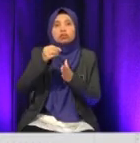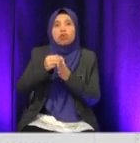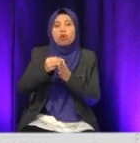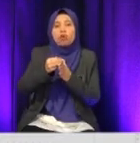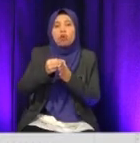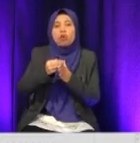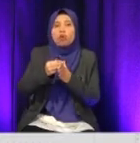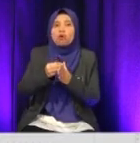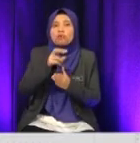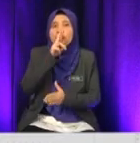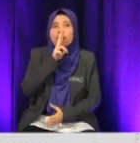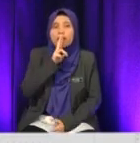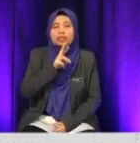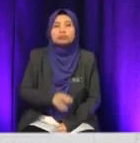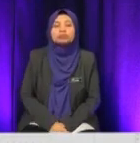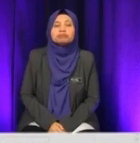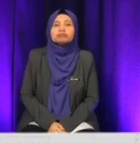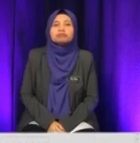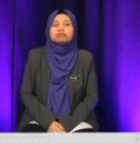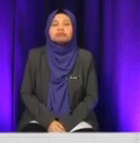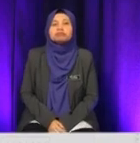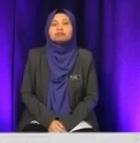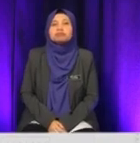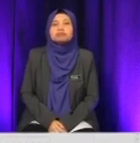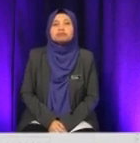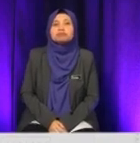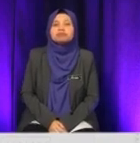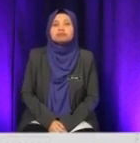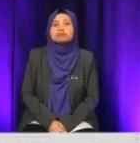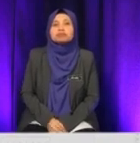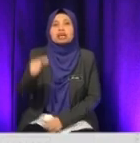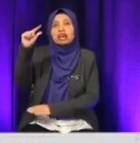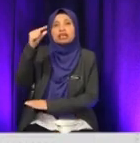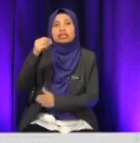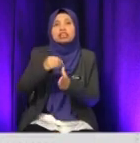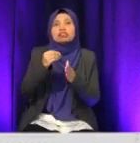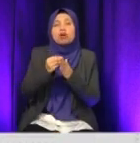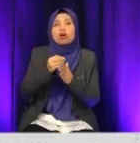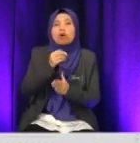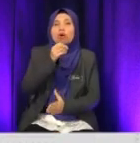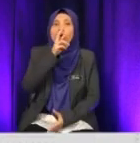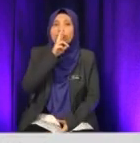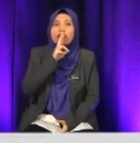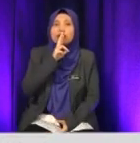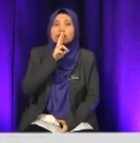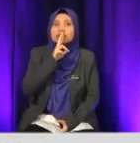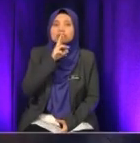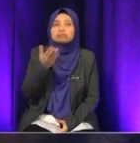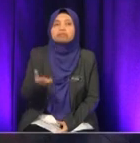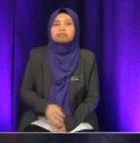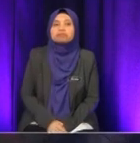Red or green? They are not sure of that. Come on, put out your green card or red card. Is it true? Just right or wrong doesn't